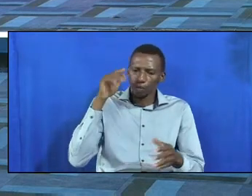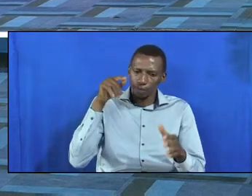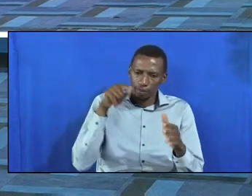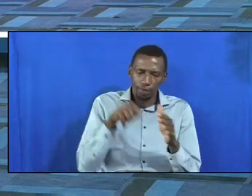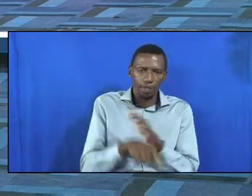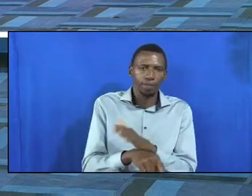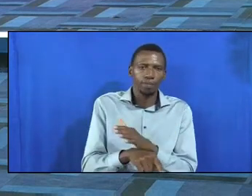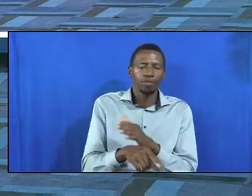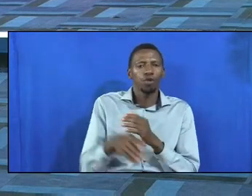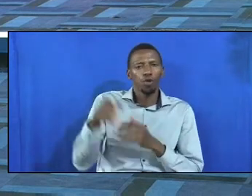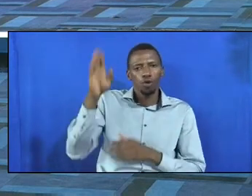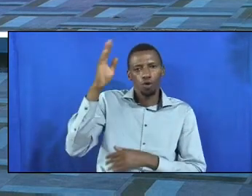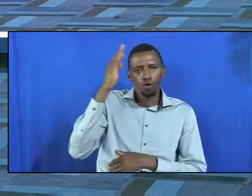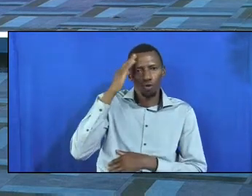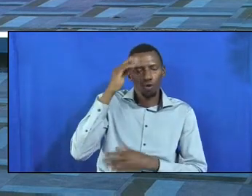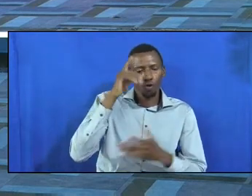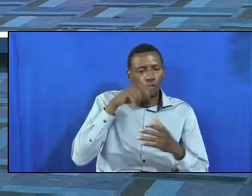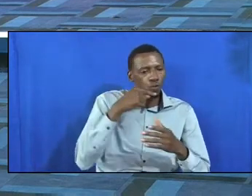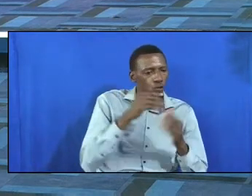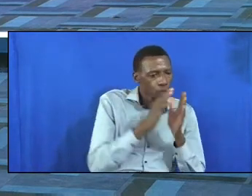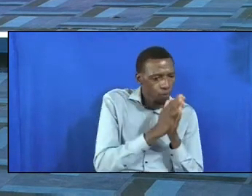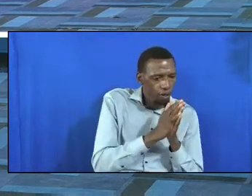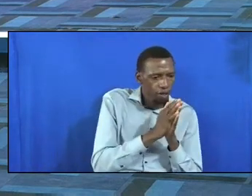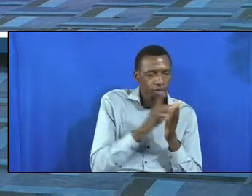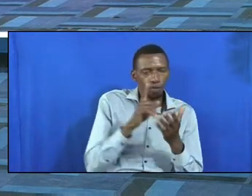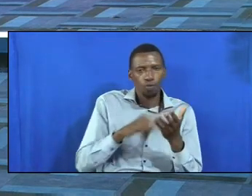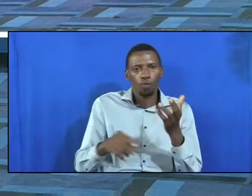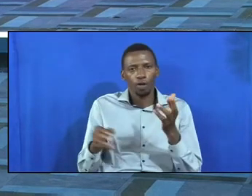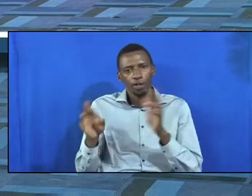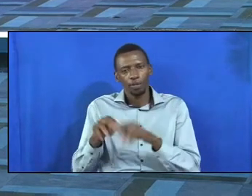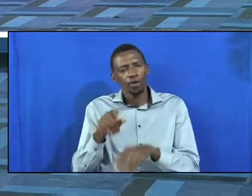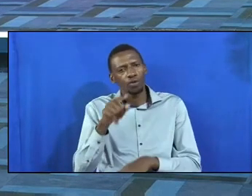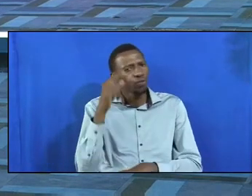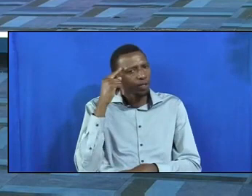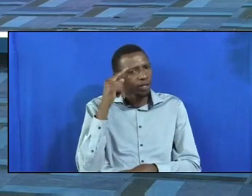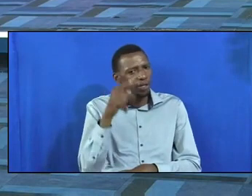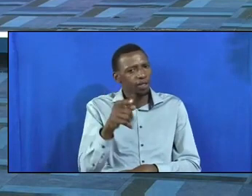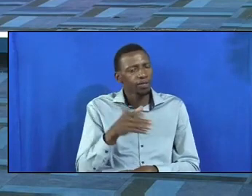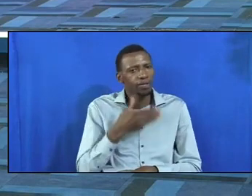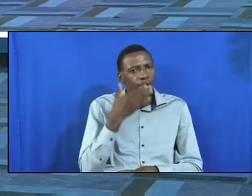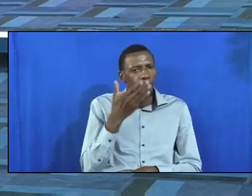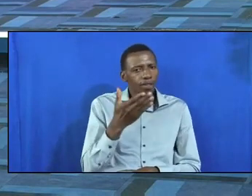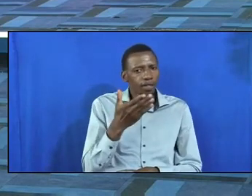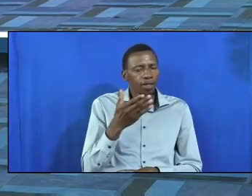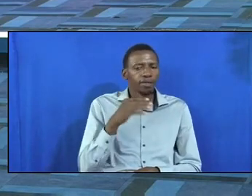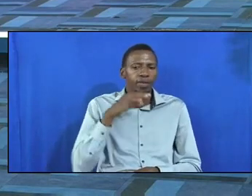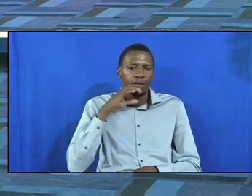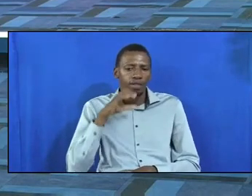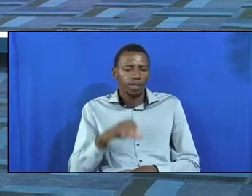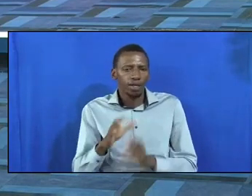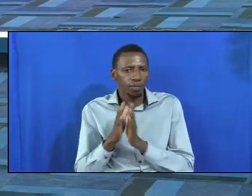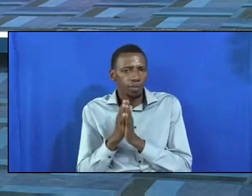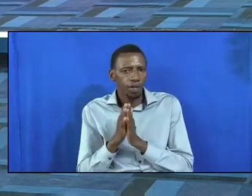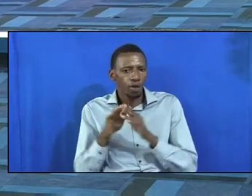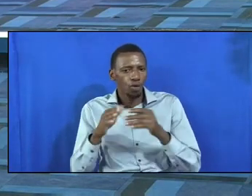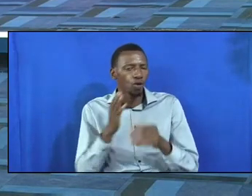it happened. Do you think that was an answer to the mother's prayer or an answer to the son's prayer?